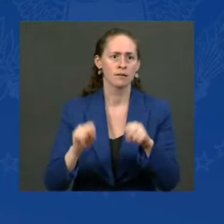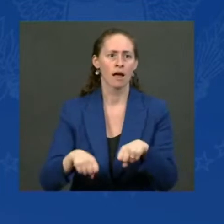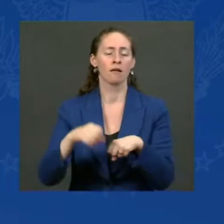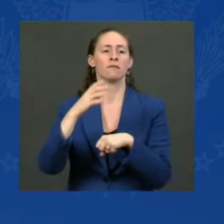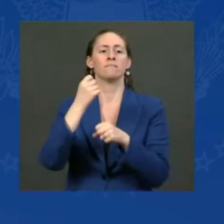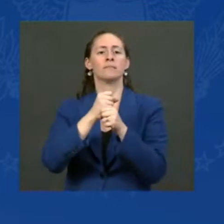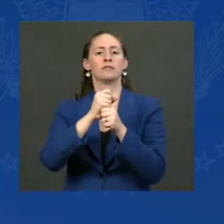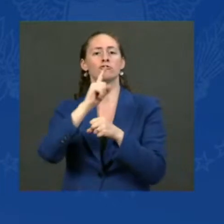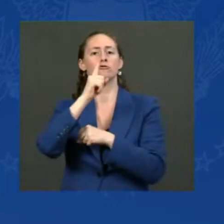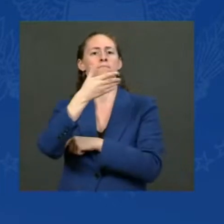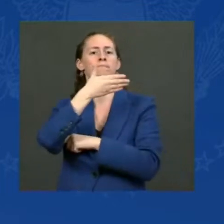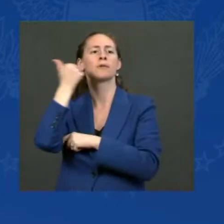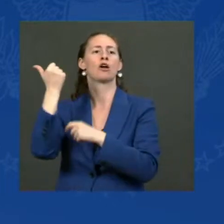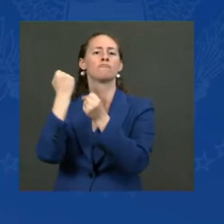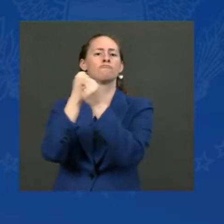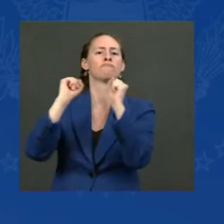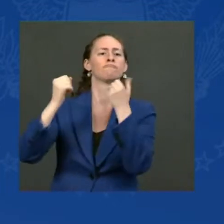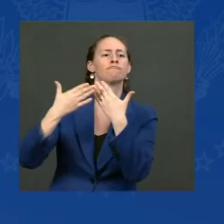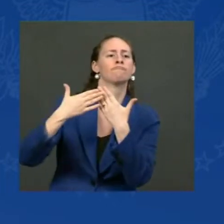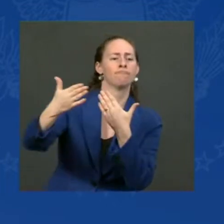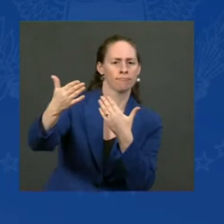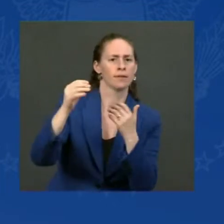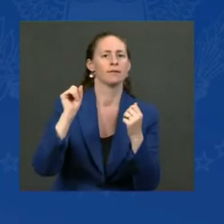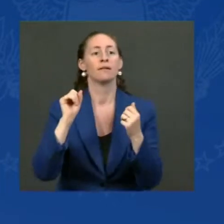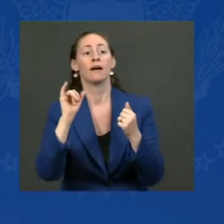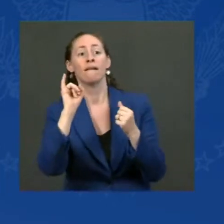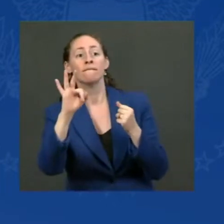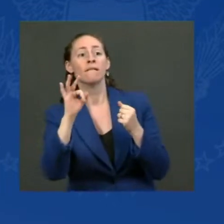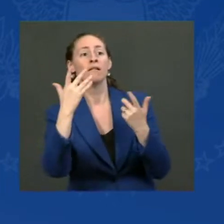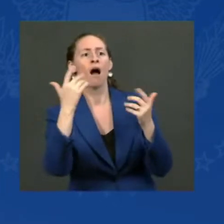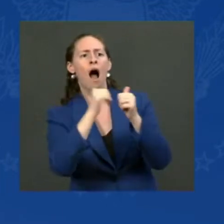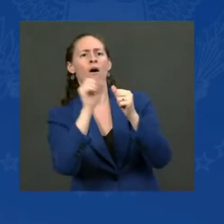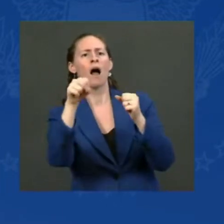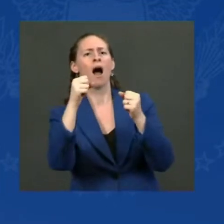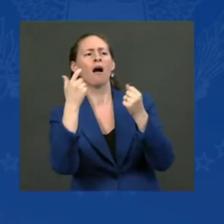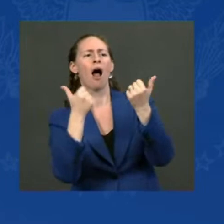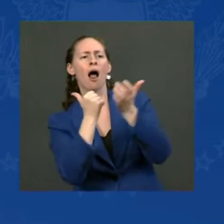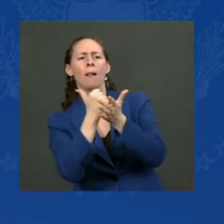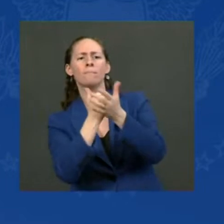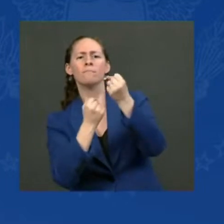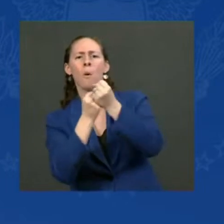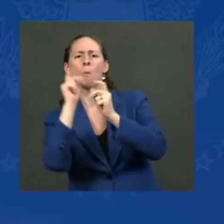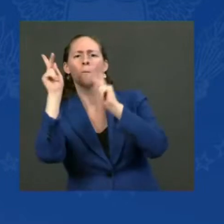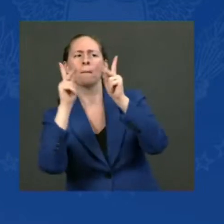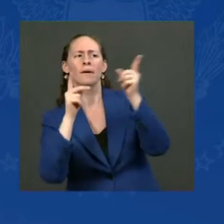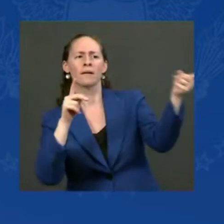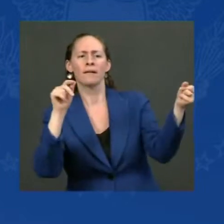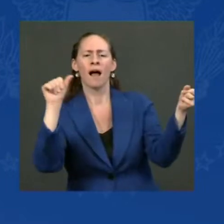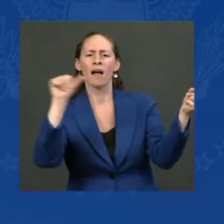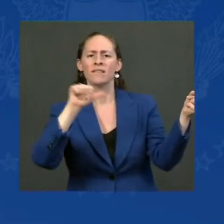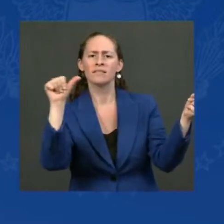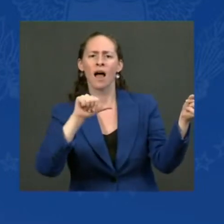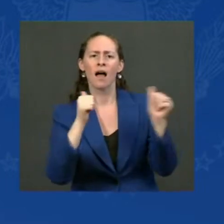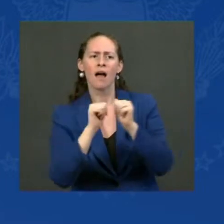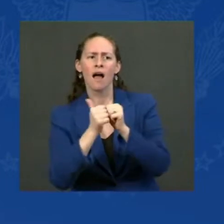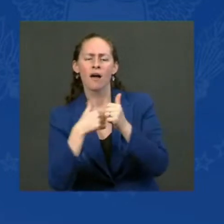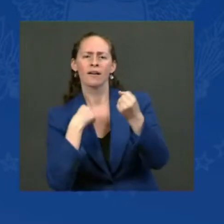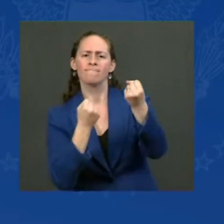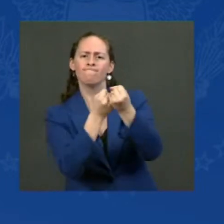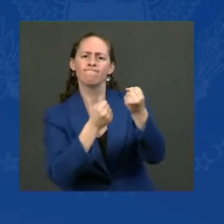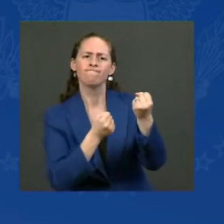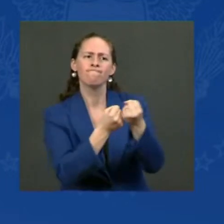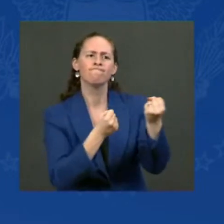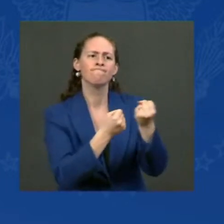resolution outlining how we'll support the people of Afghanistan moving forward, laying out the expectations to which